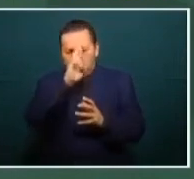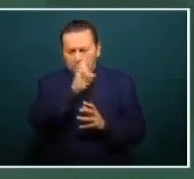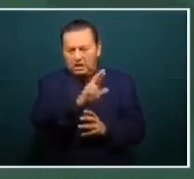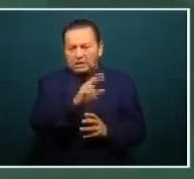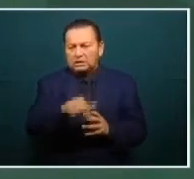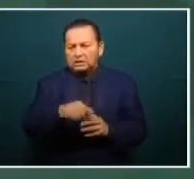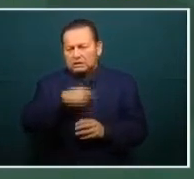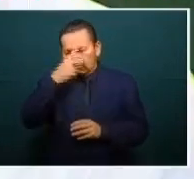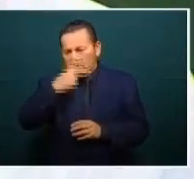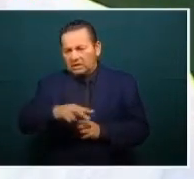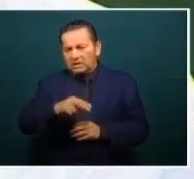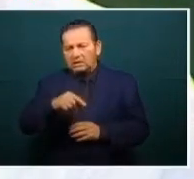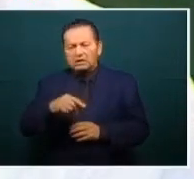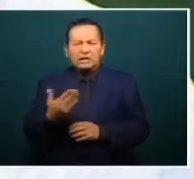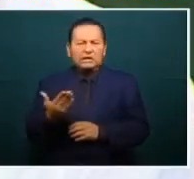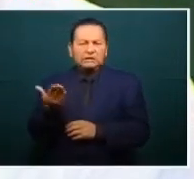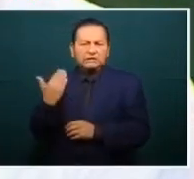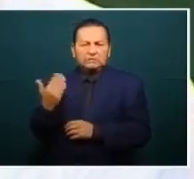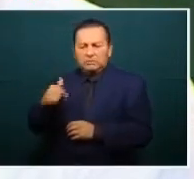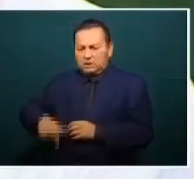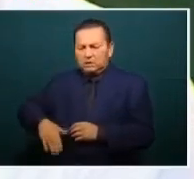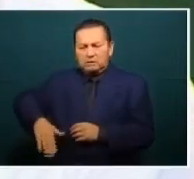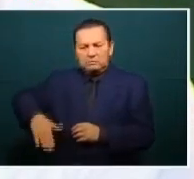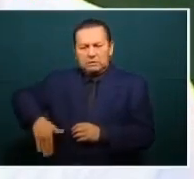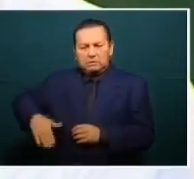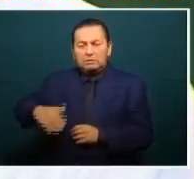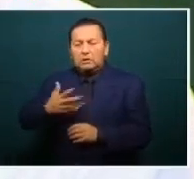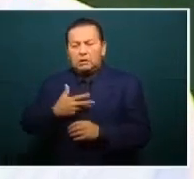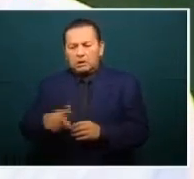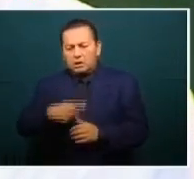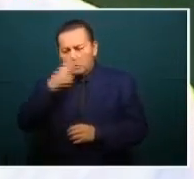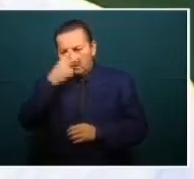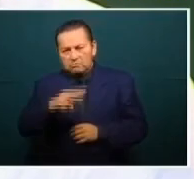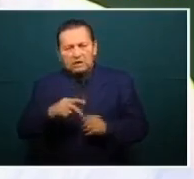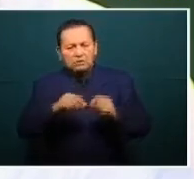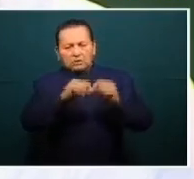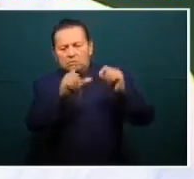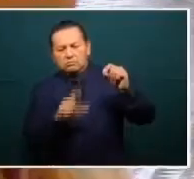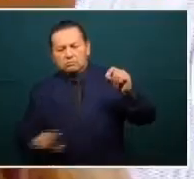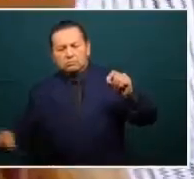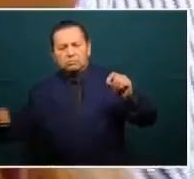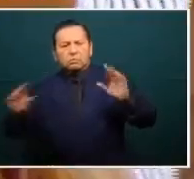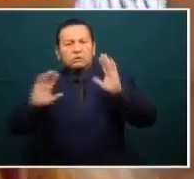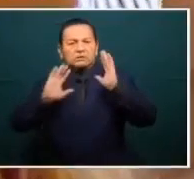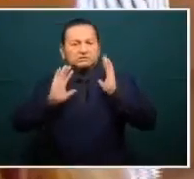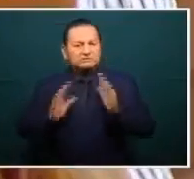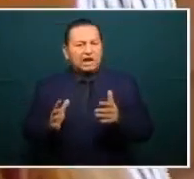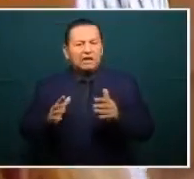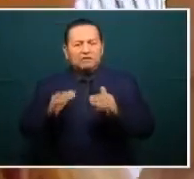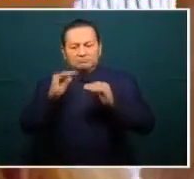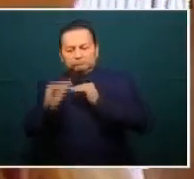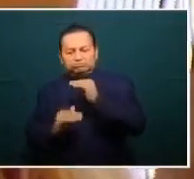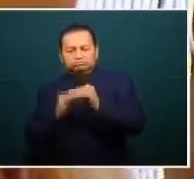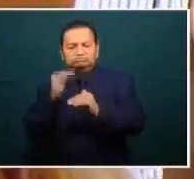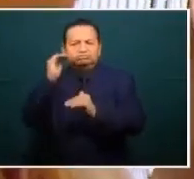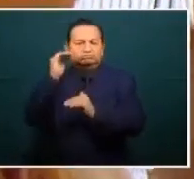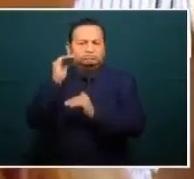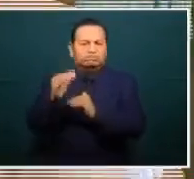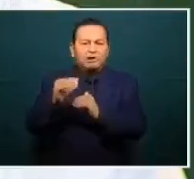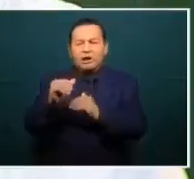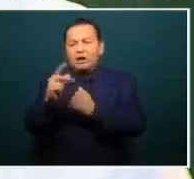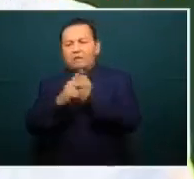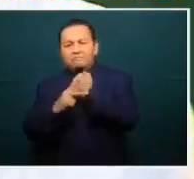very much prestige on a world level. and Mexico